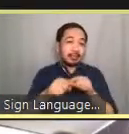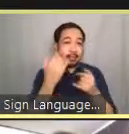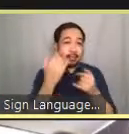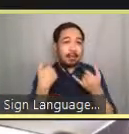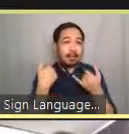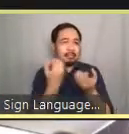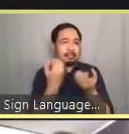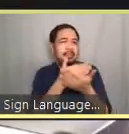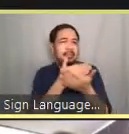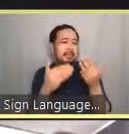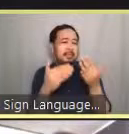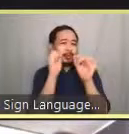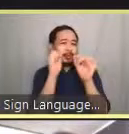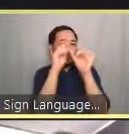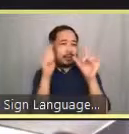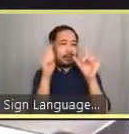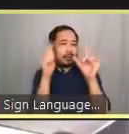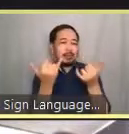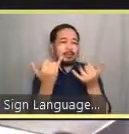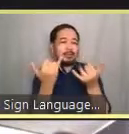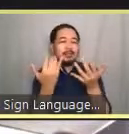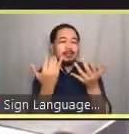na hinahanda para sa inyo. So,